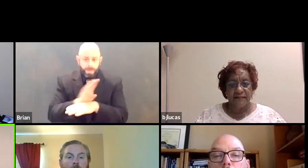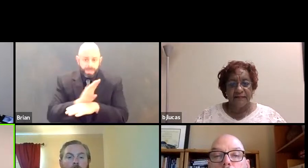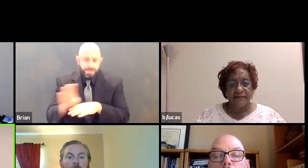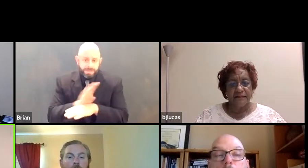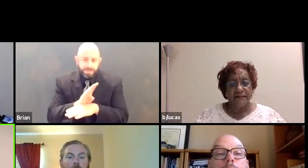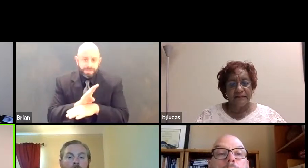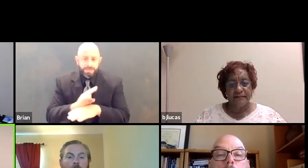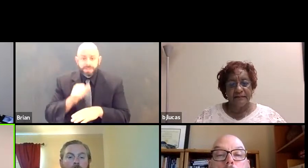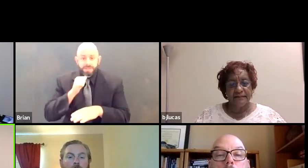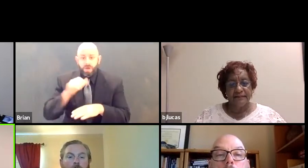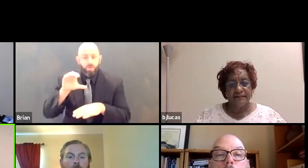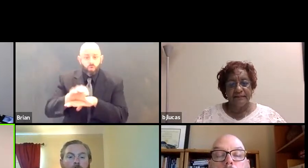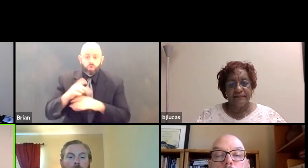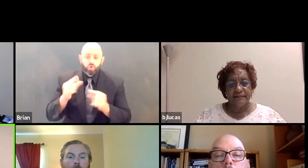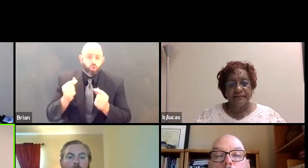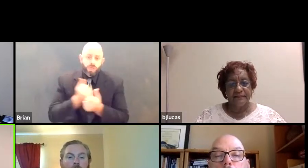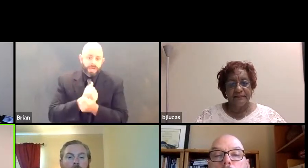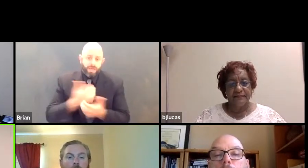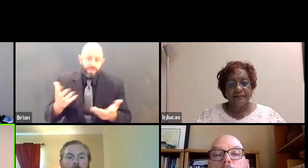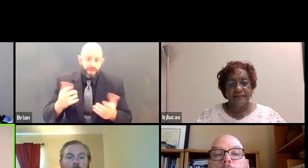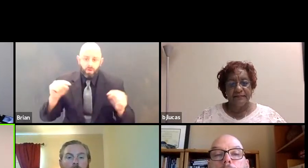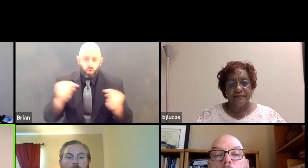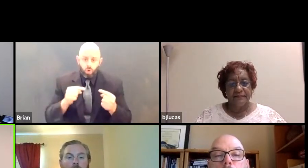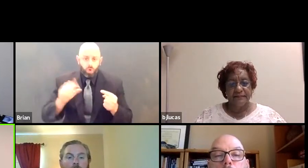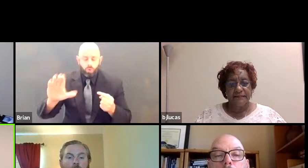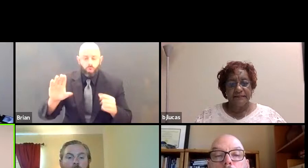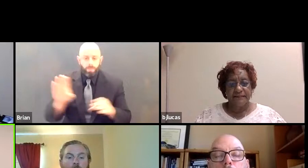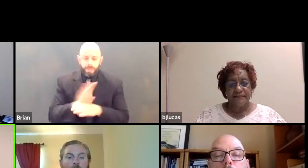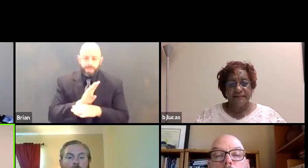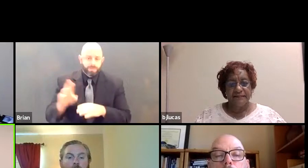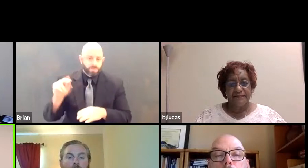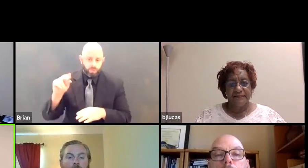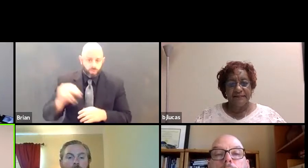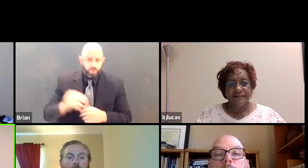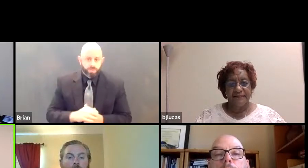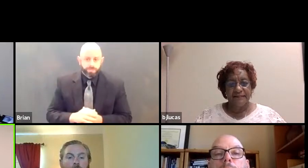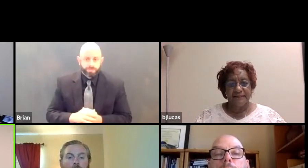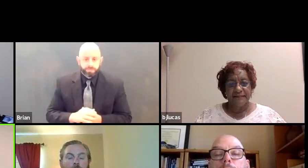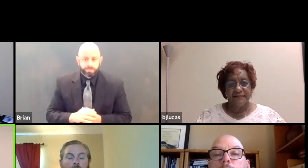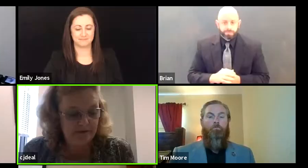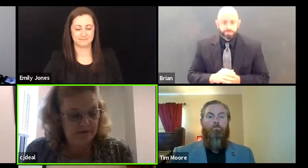not forced to do anything. It's going to be harmful to your business. So